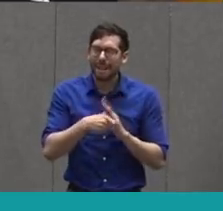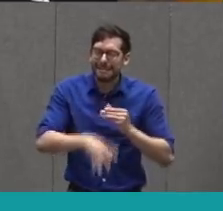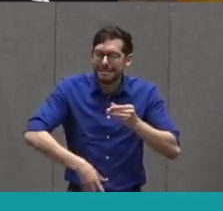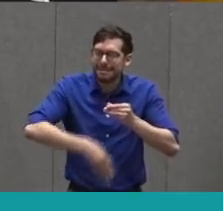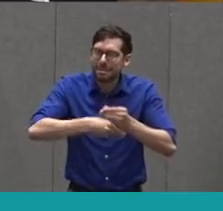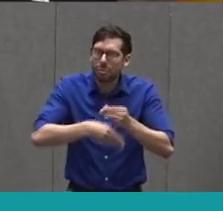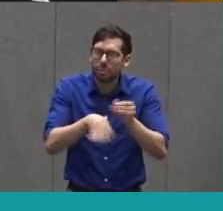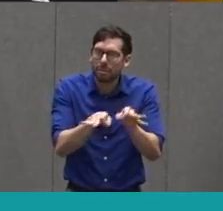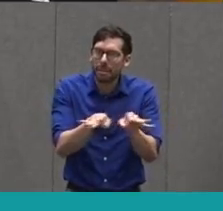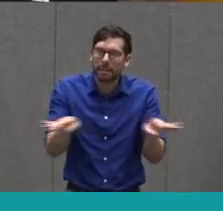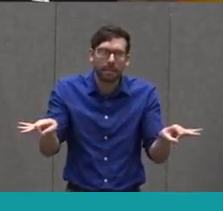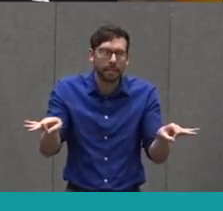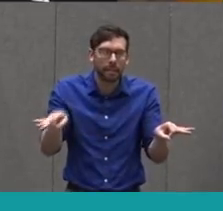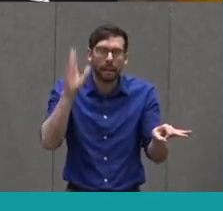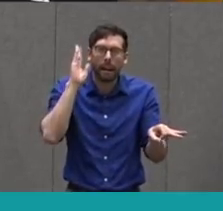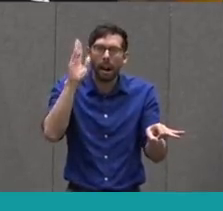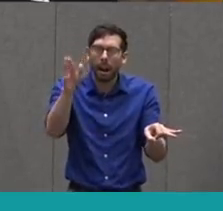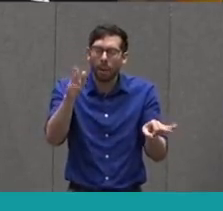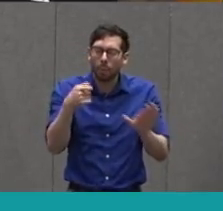200